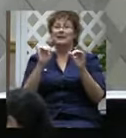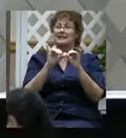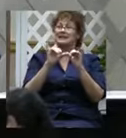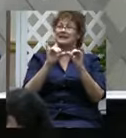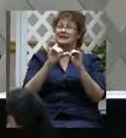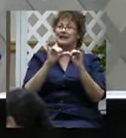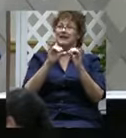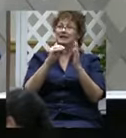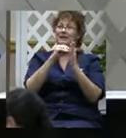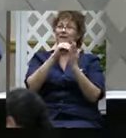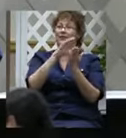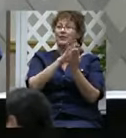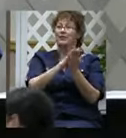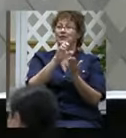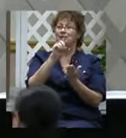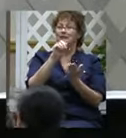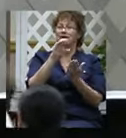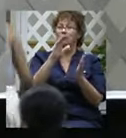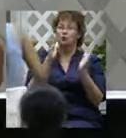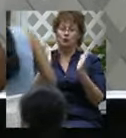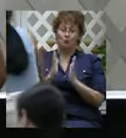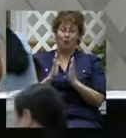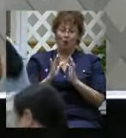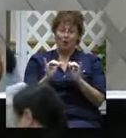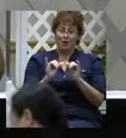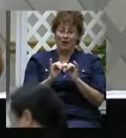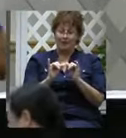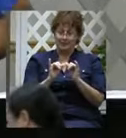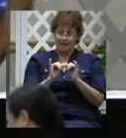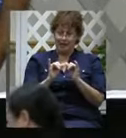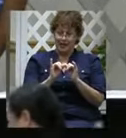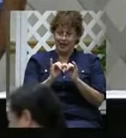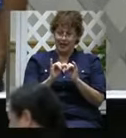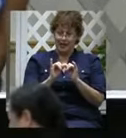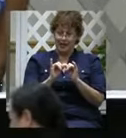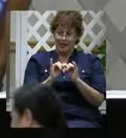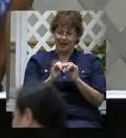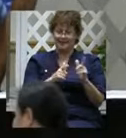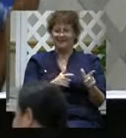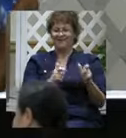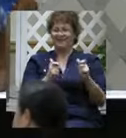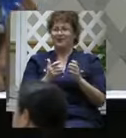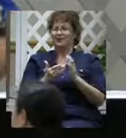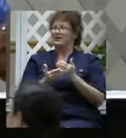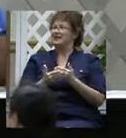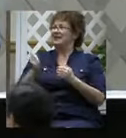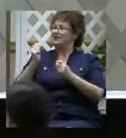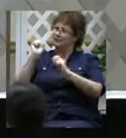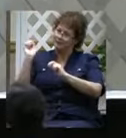document. The smaller the size, in theory, the faster, easier, and less